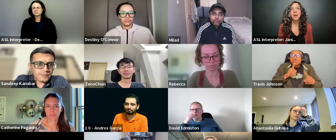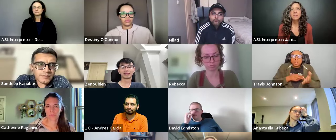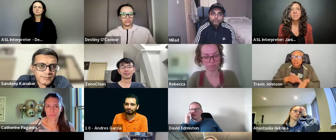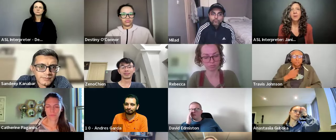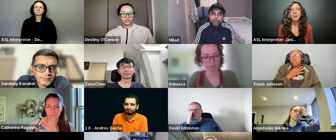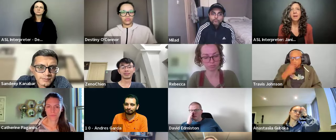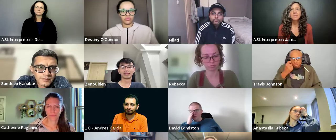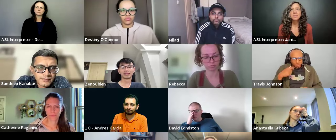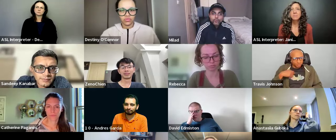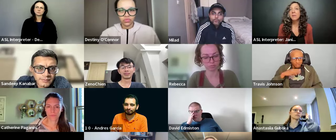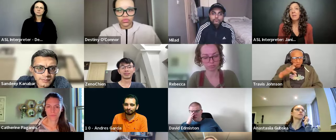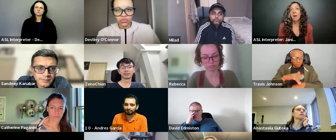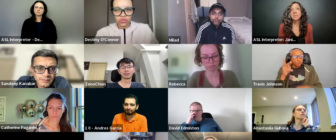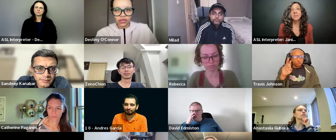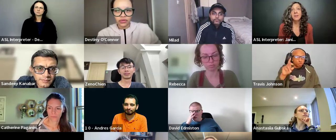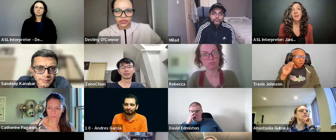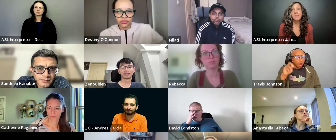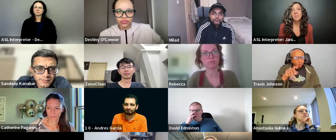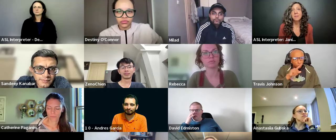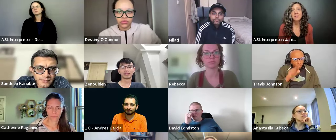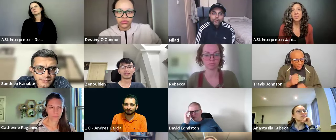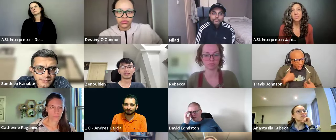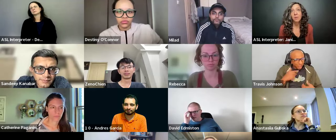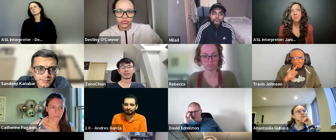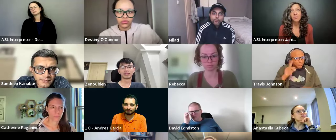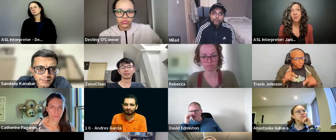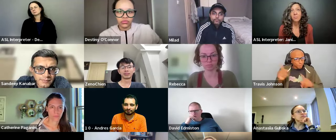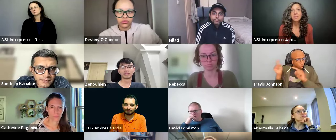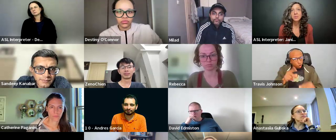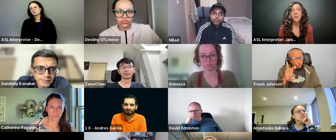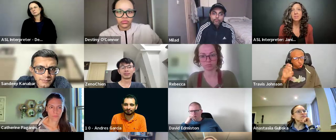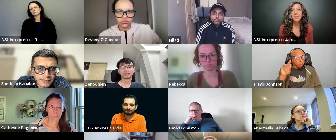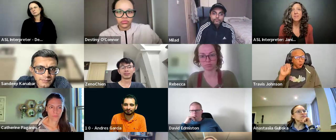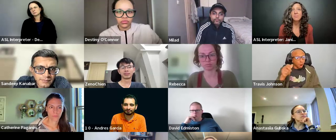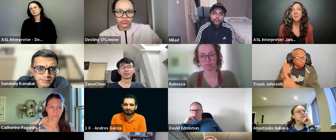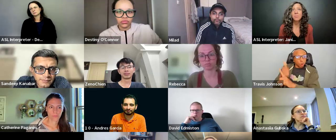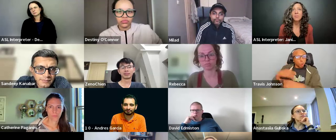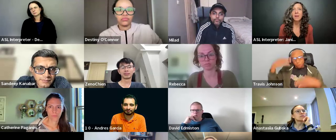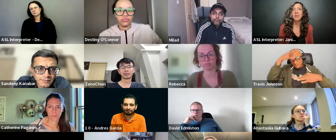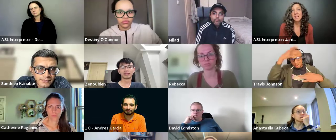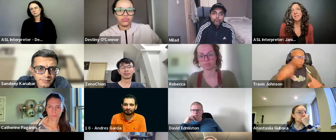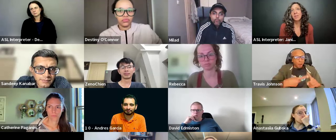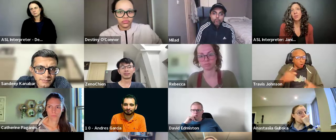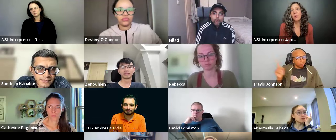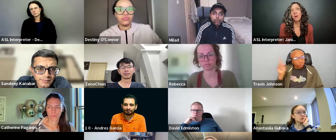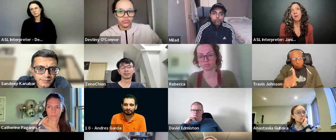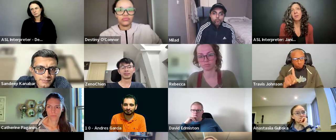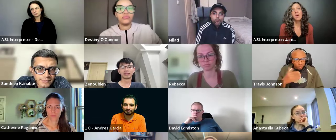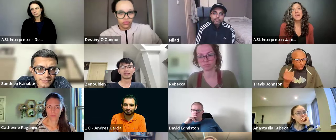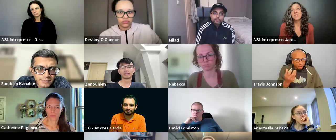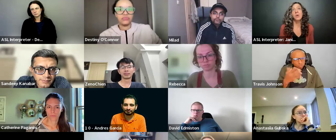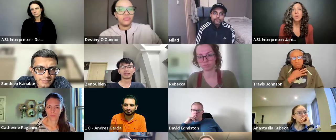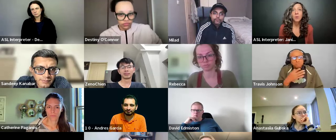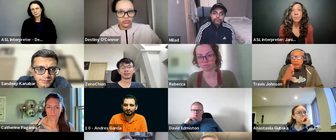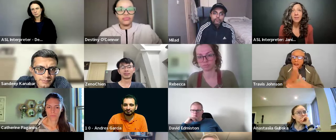having people trying to join. And I just being honest here, I've never been to KubeCon before, but do you actually have deaf people that are attending